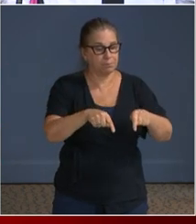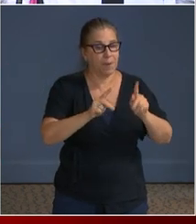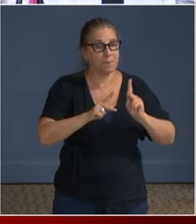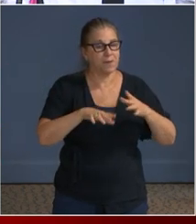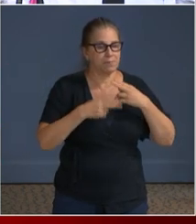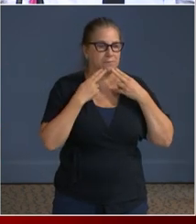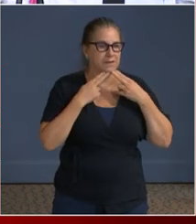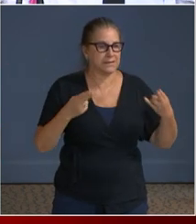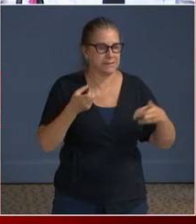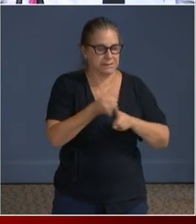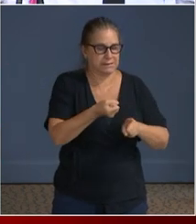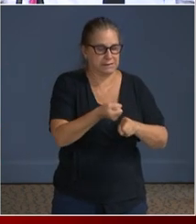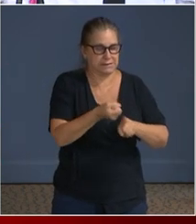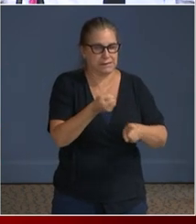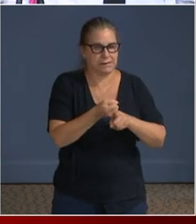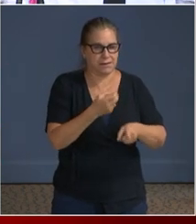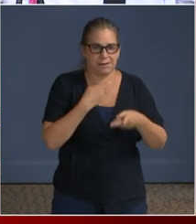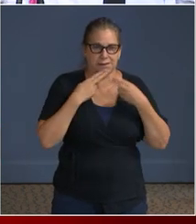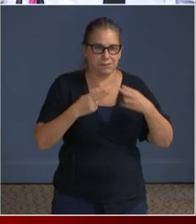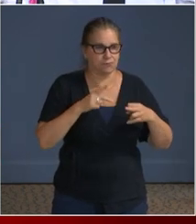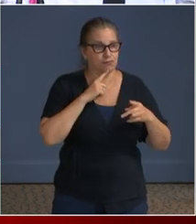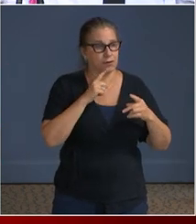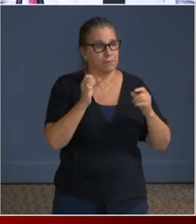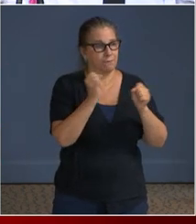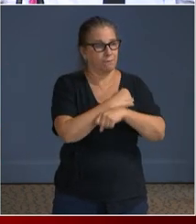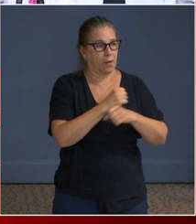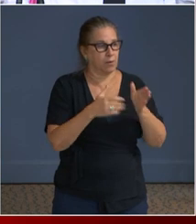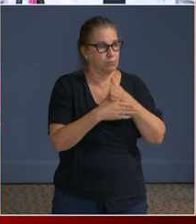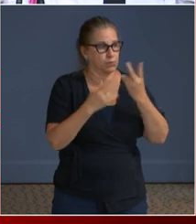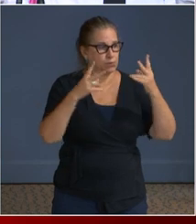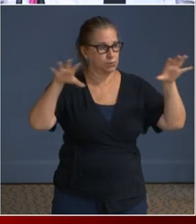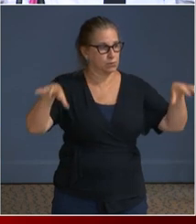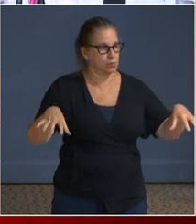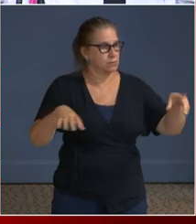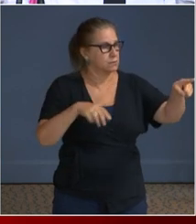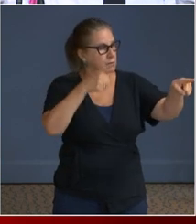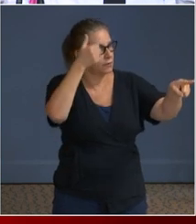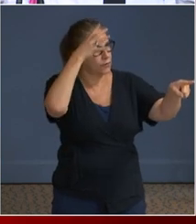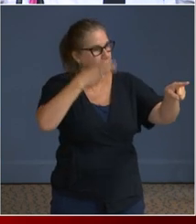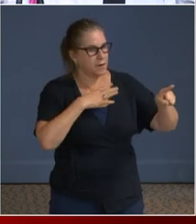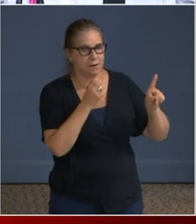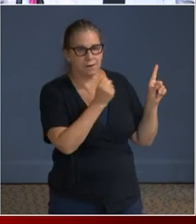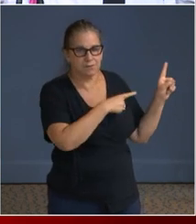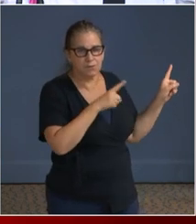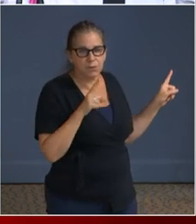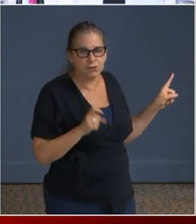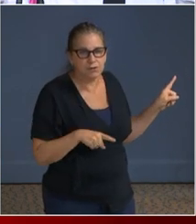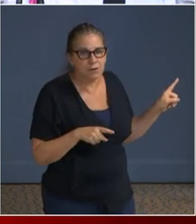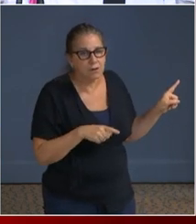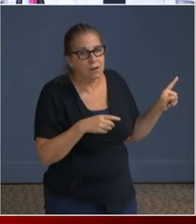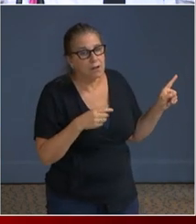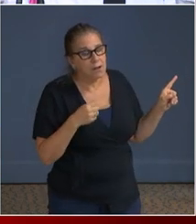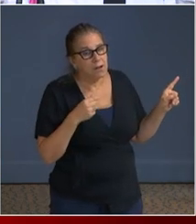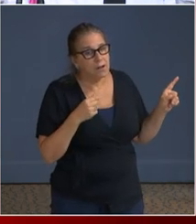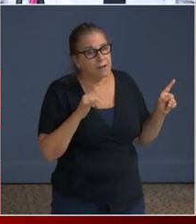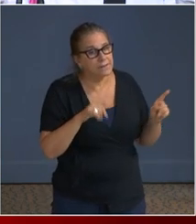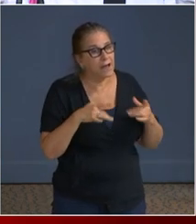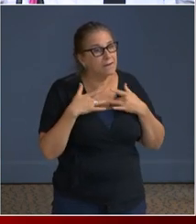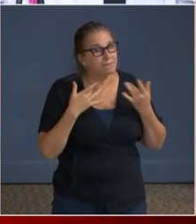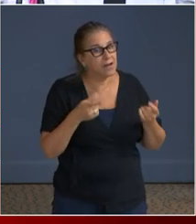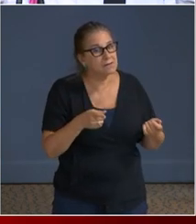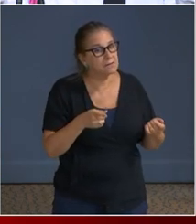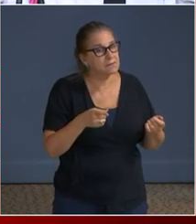Yes. Yeah, Chief, is there any indication from your staff in the 6th District that this event was going to take